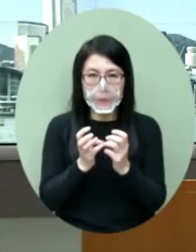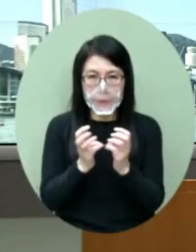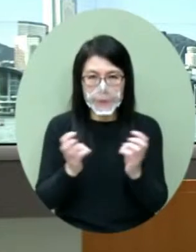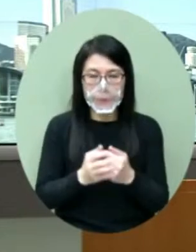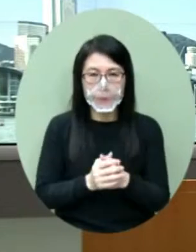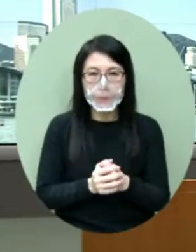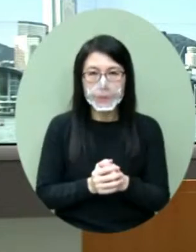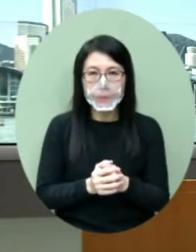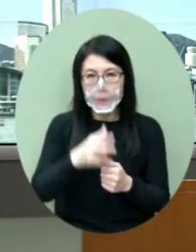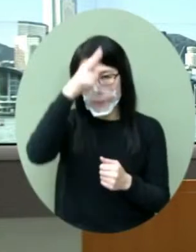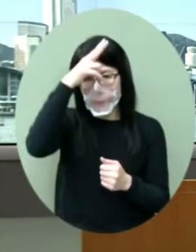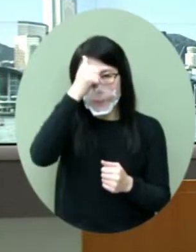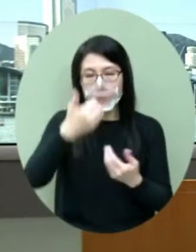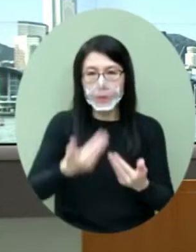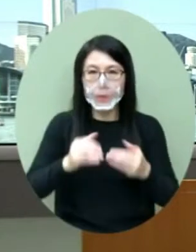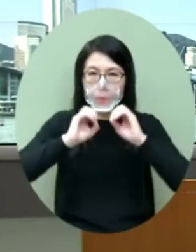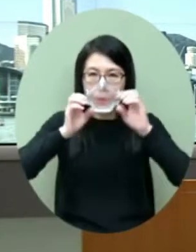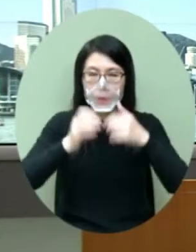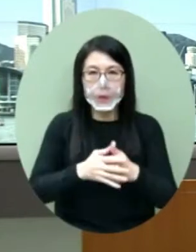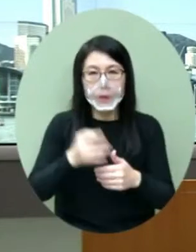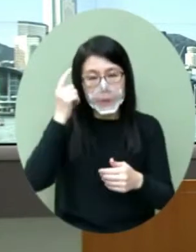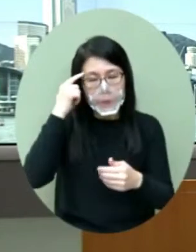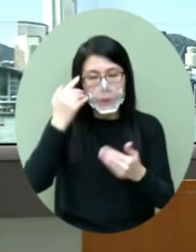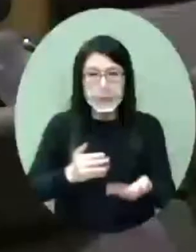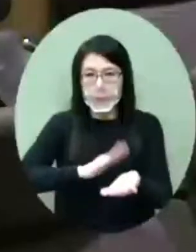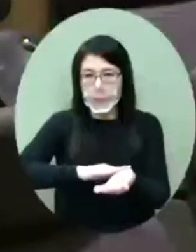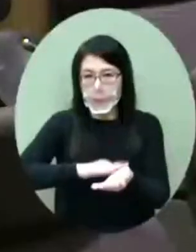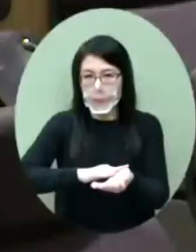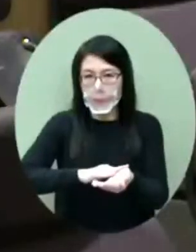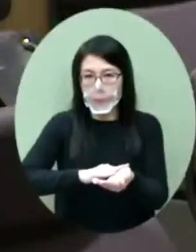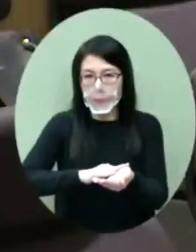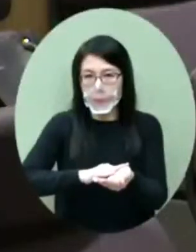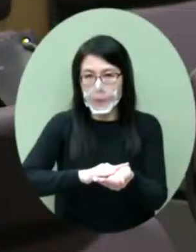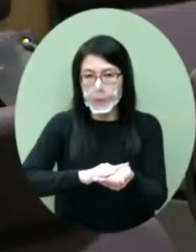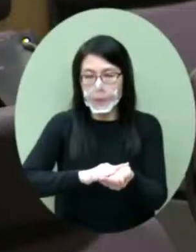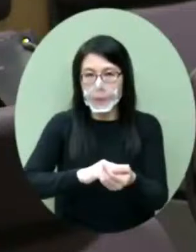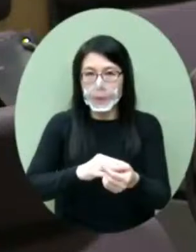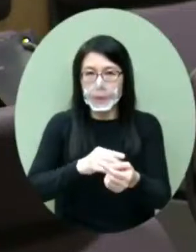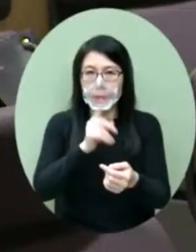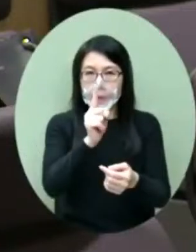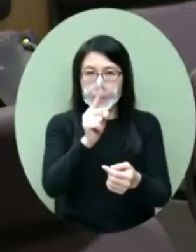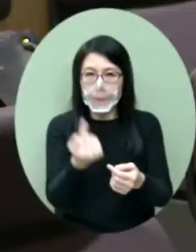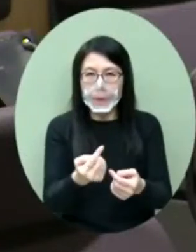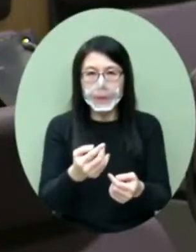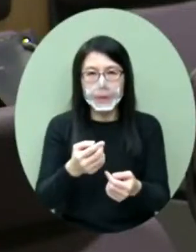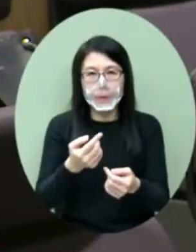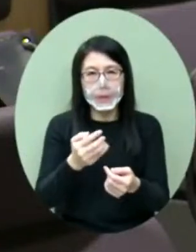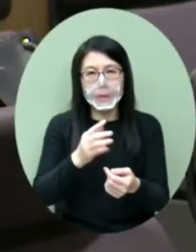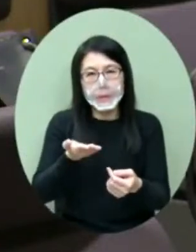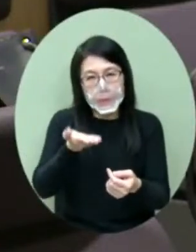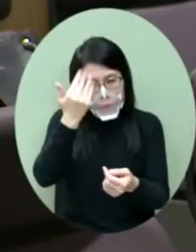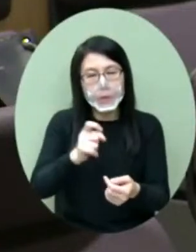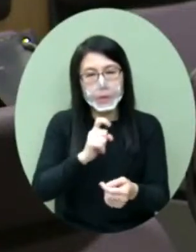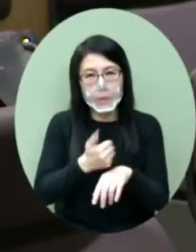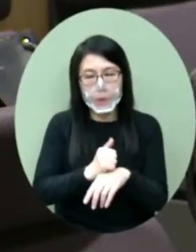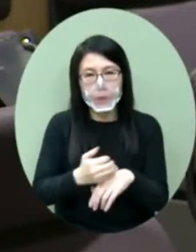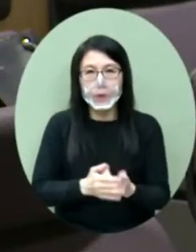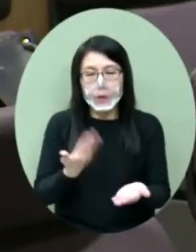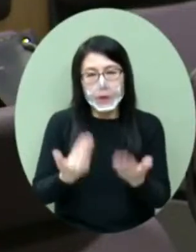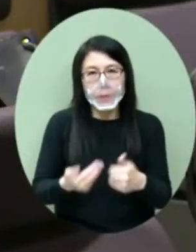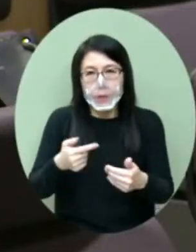Cable news. The chief executive said by common sense that the infected cases